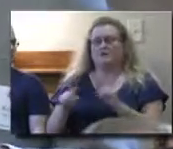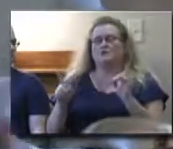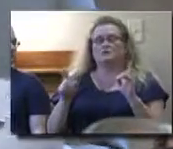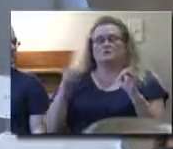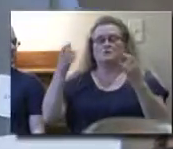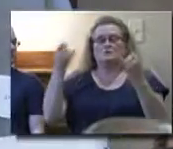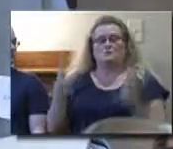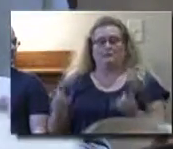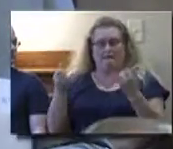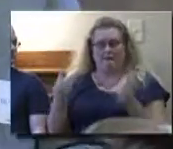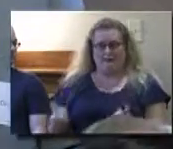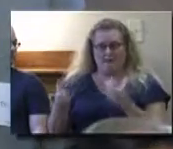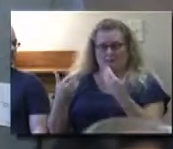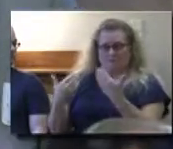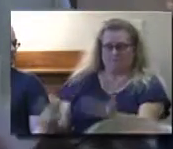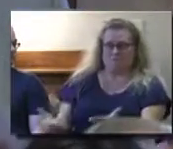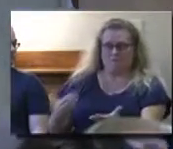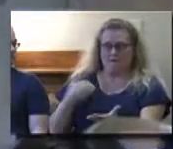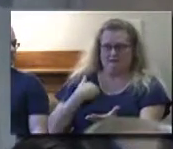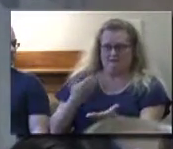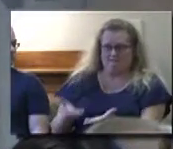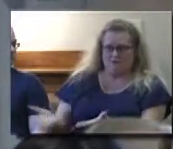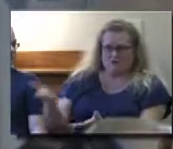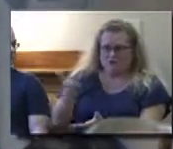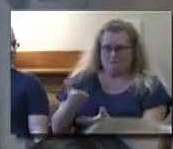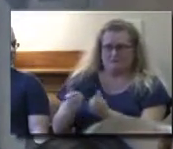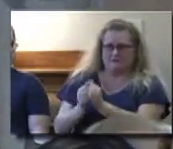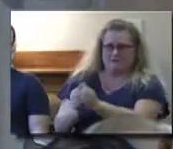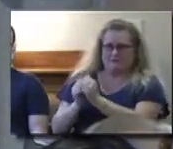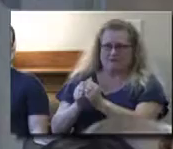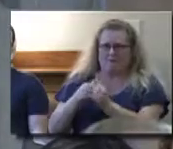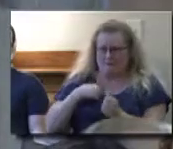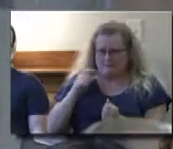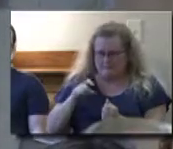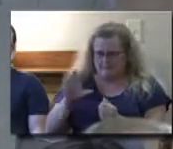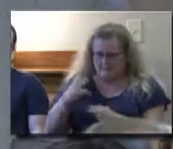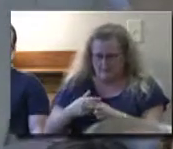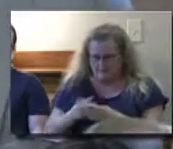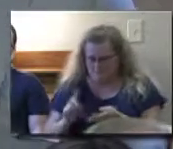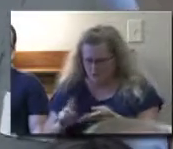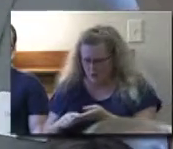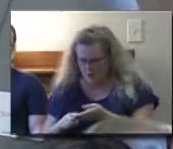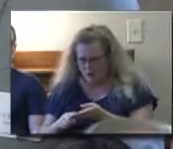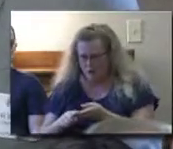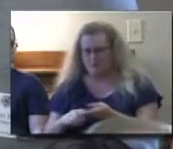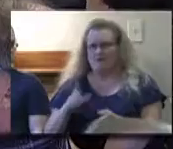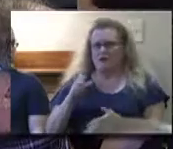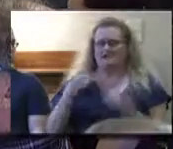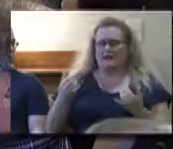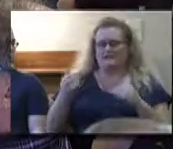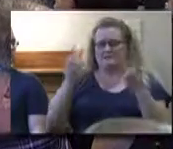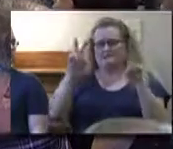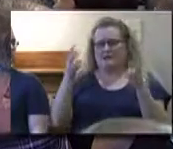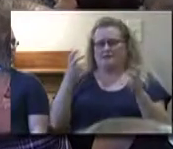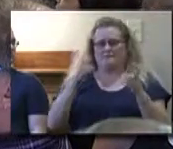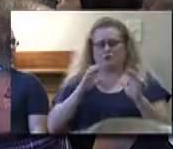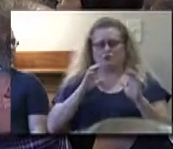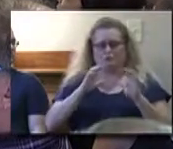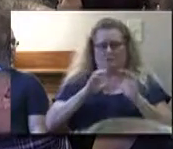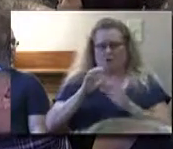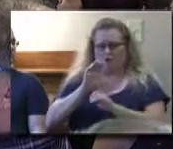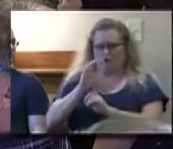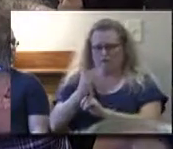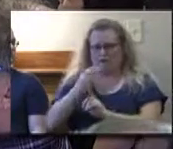Today, we bring together, I need to have everybody's name here. Today, the topic is communication, culture,